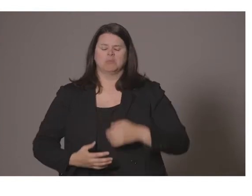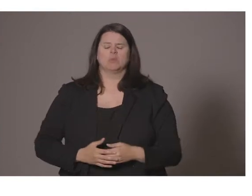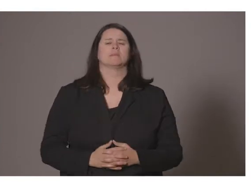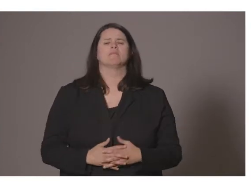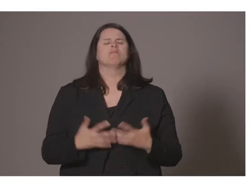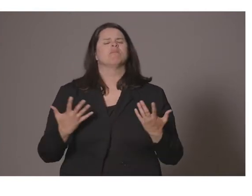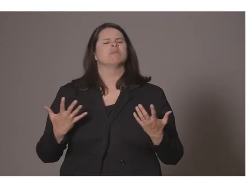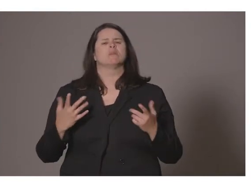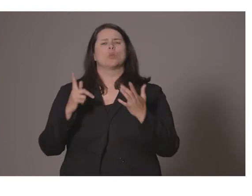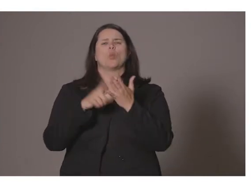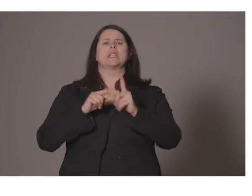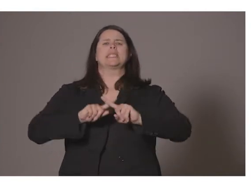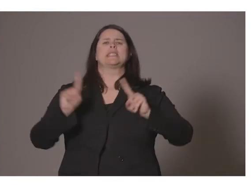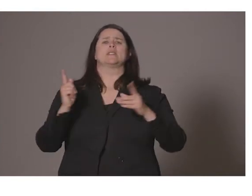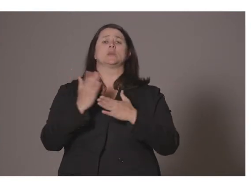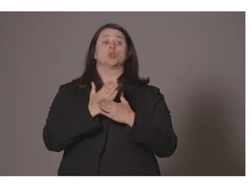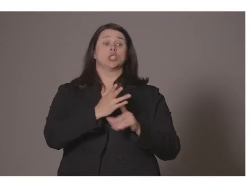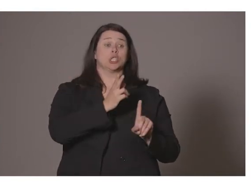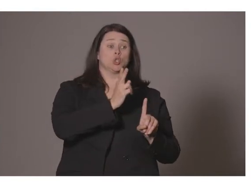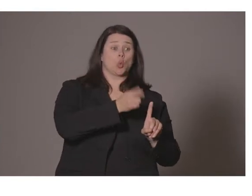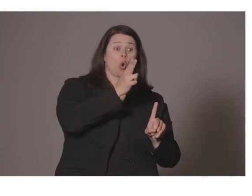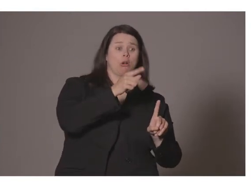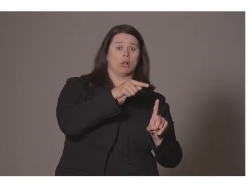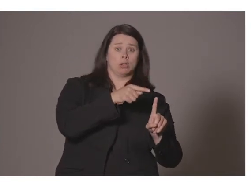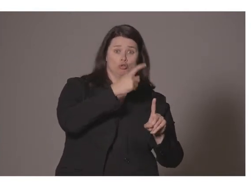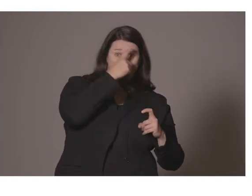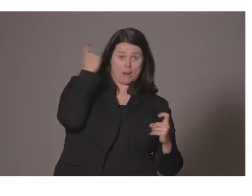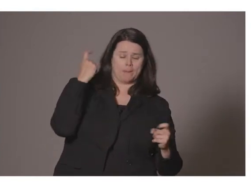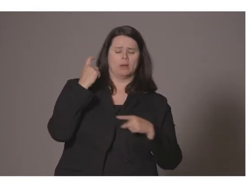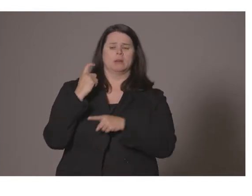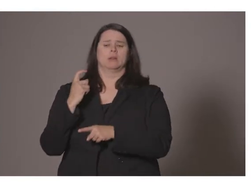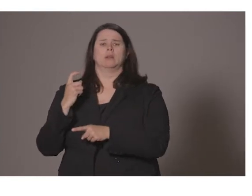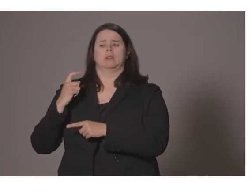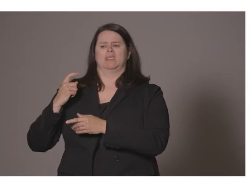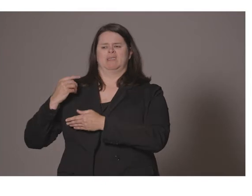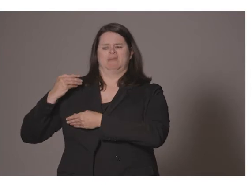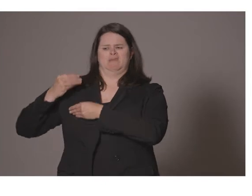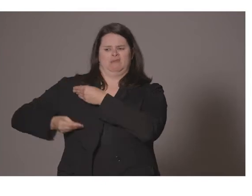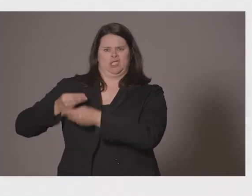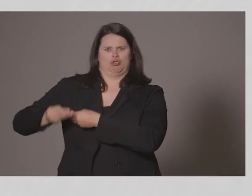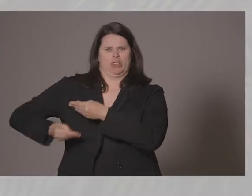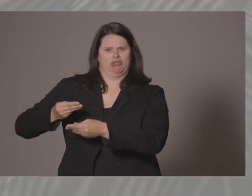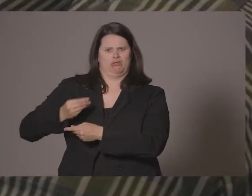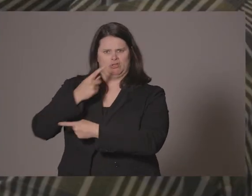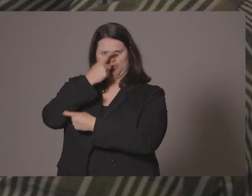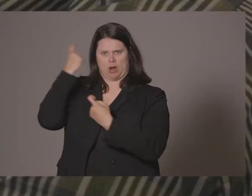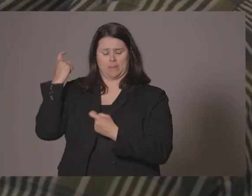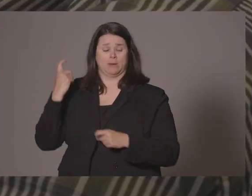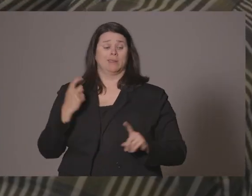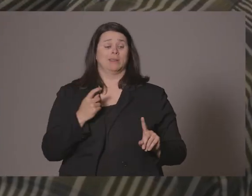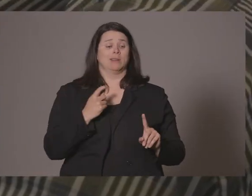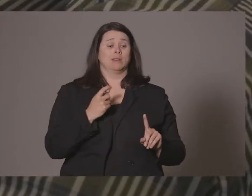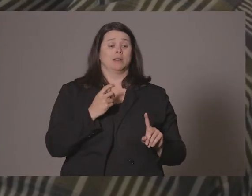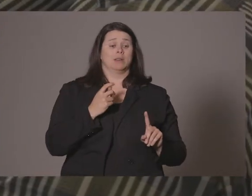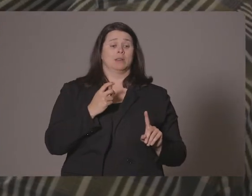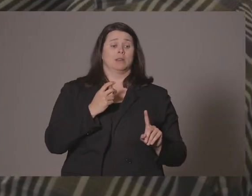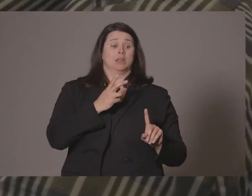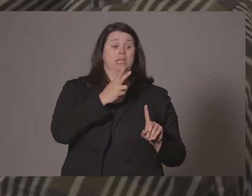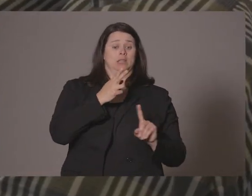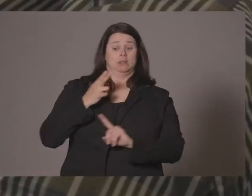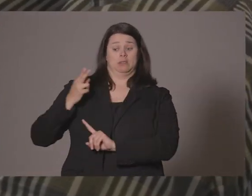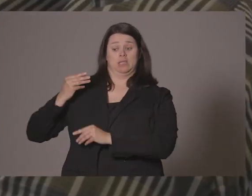What is the difference between historical and intergenerational trauma? Intergenerational is more directly within your lineage,